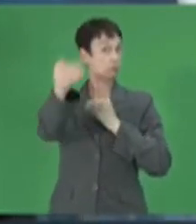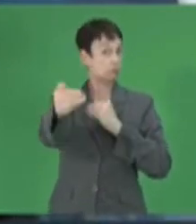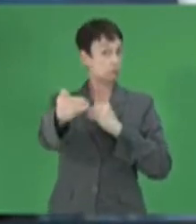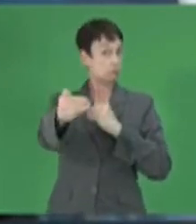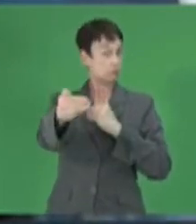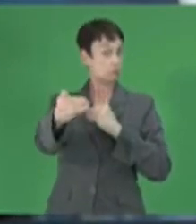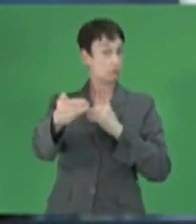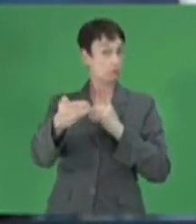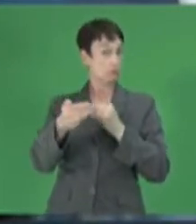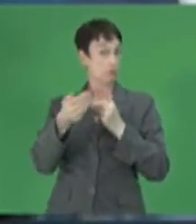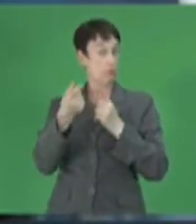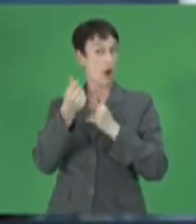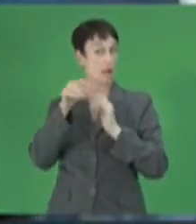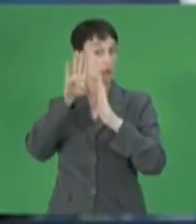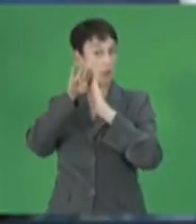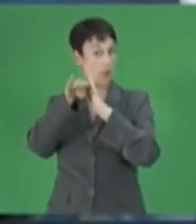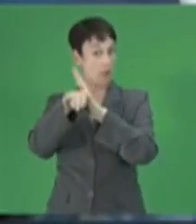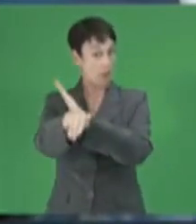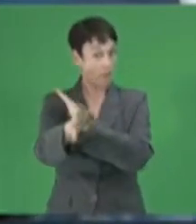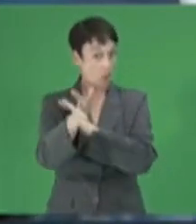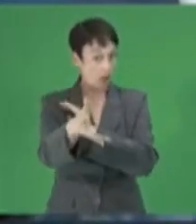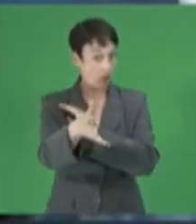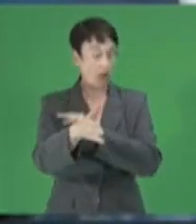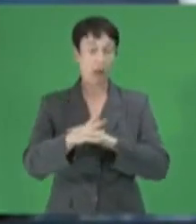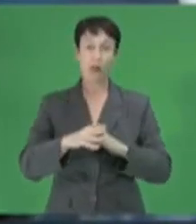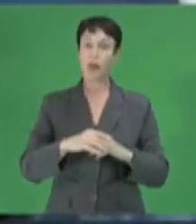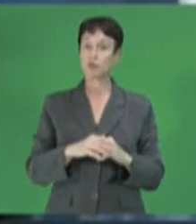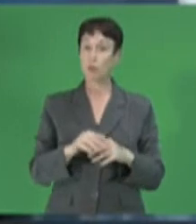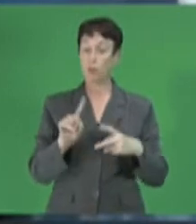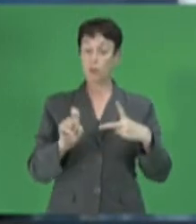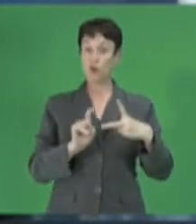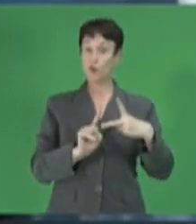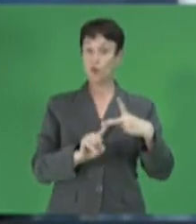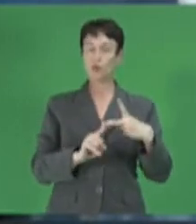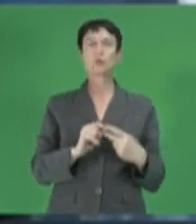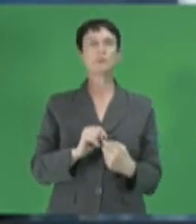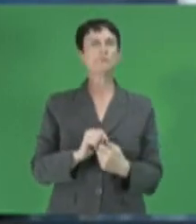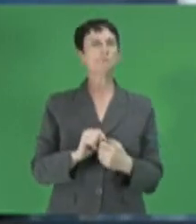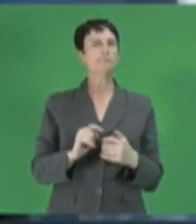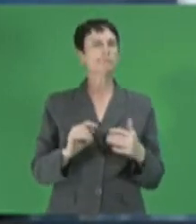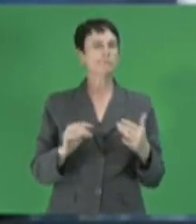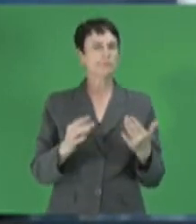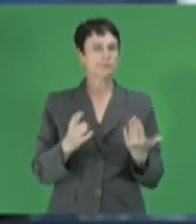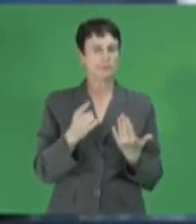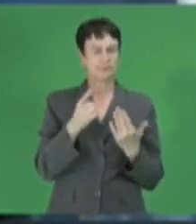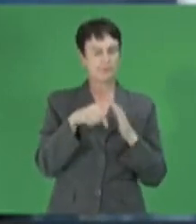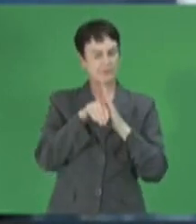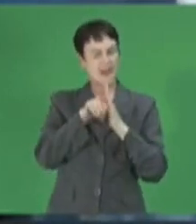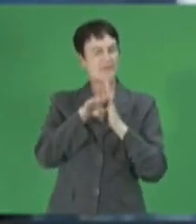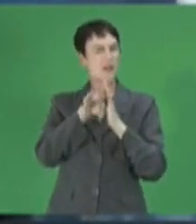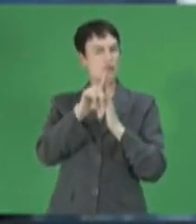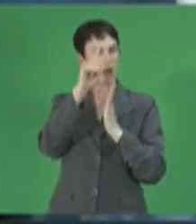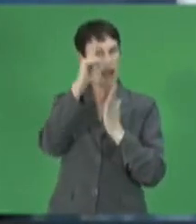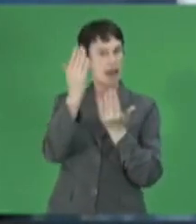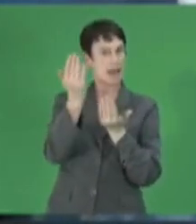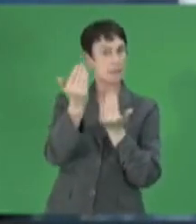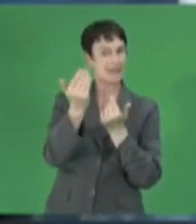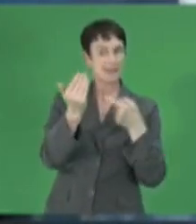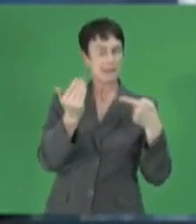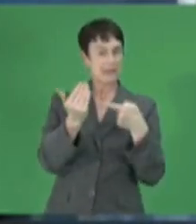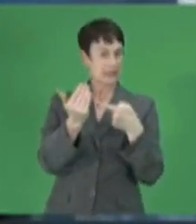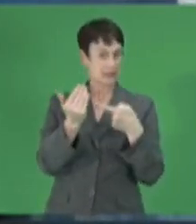The second question is the fact that inflation expectations are anchored lower solely a function of the